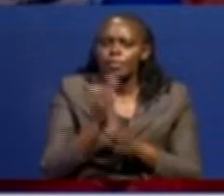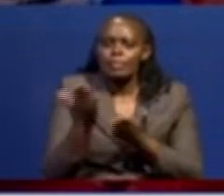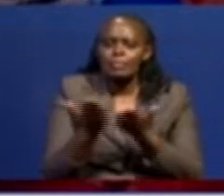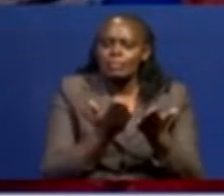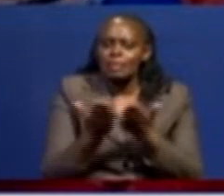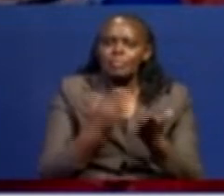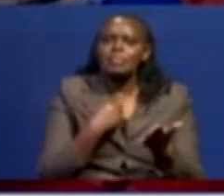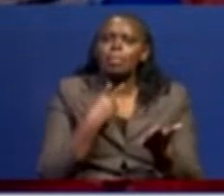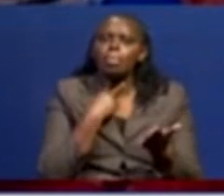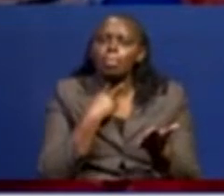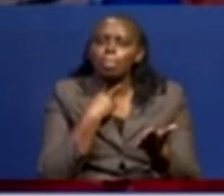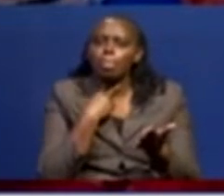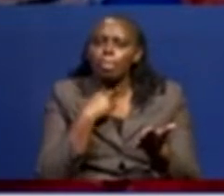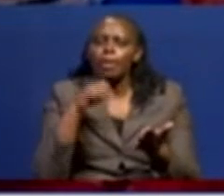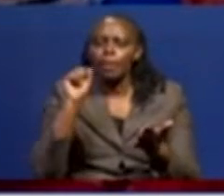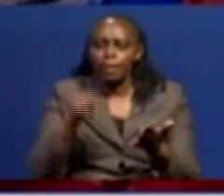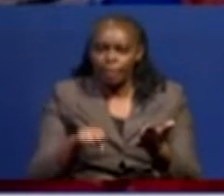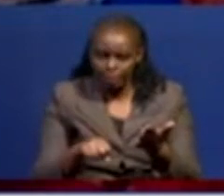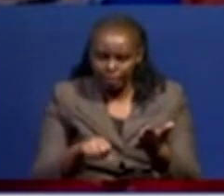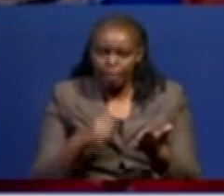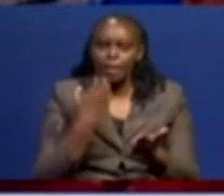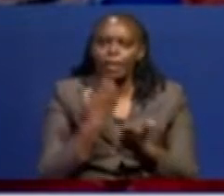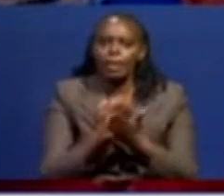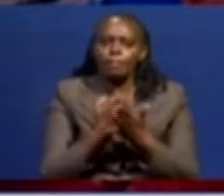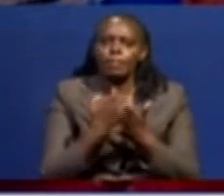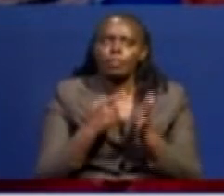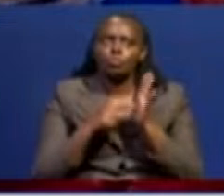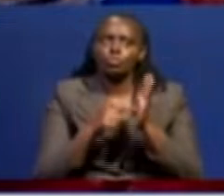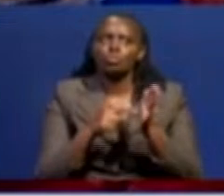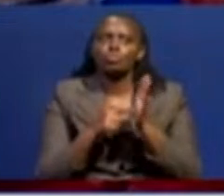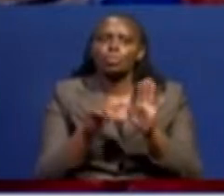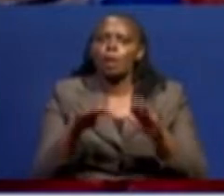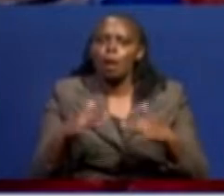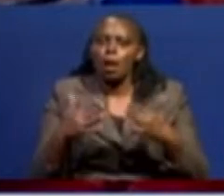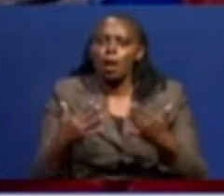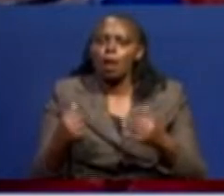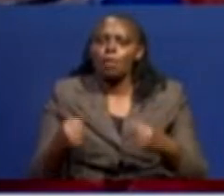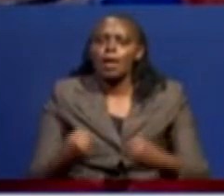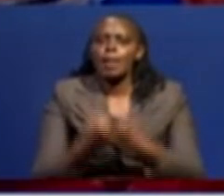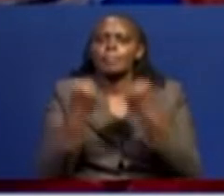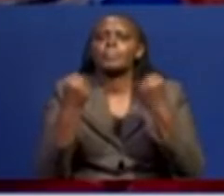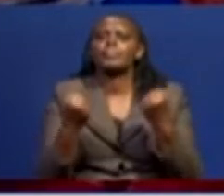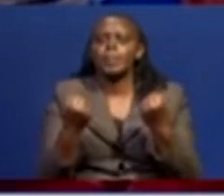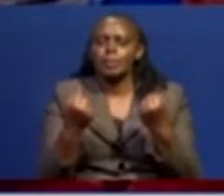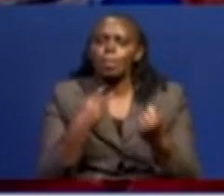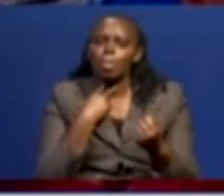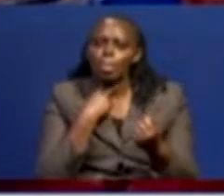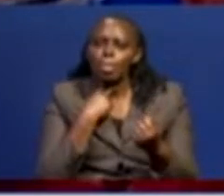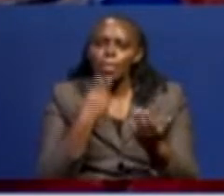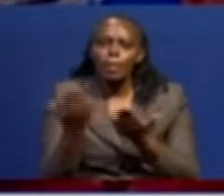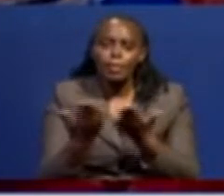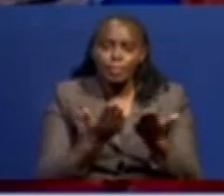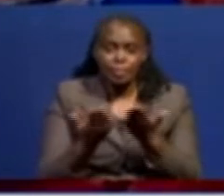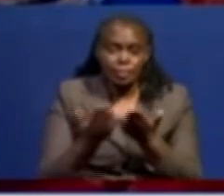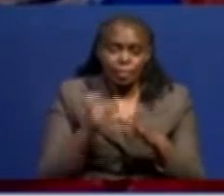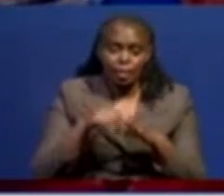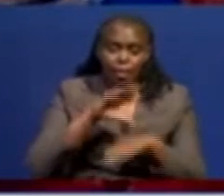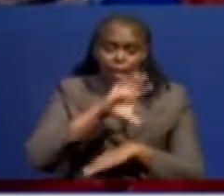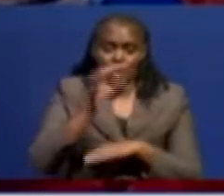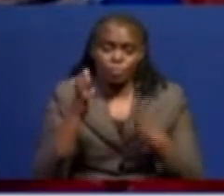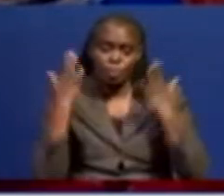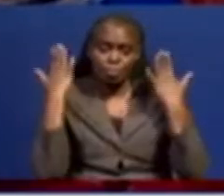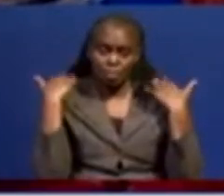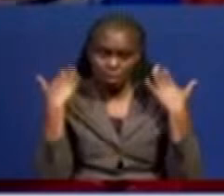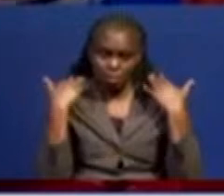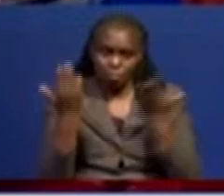compromised service delivery. Yes. And you have evidence to show how that has been compromised